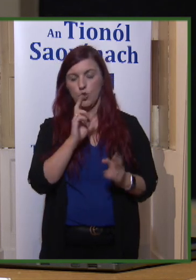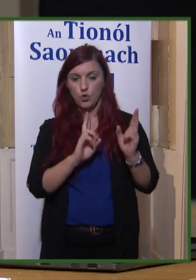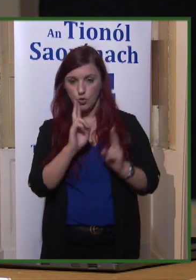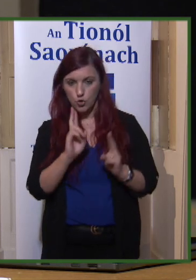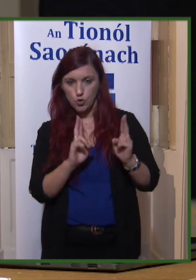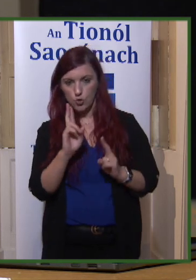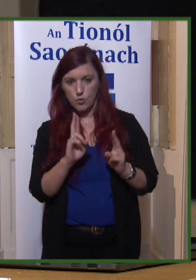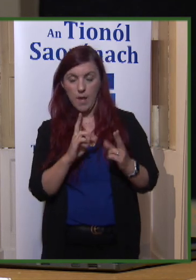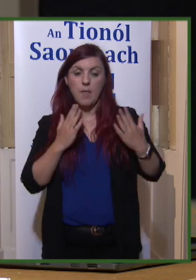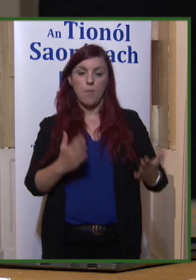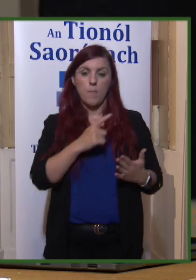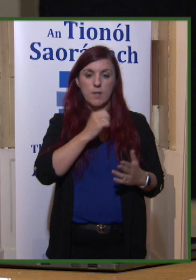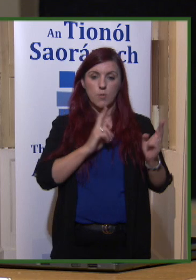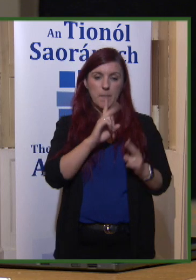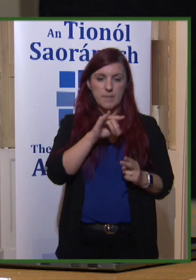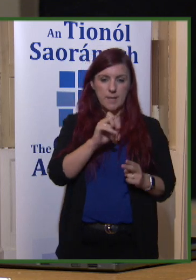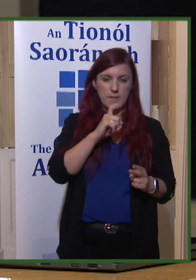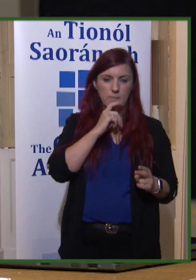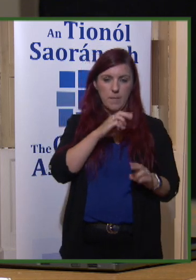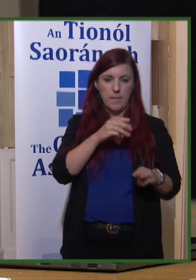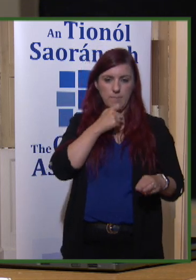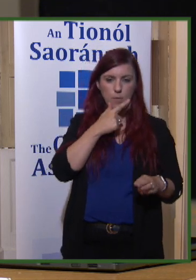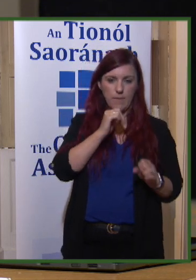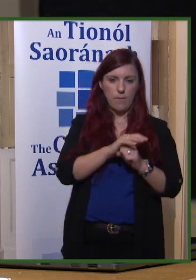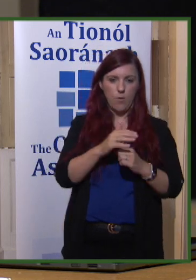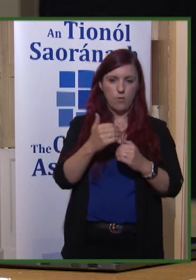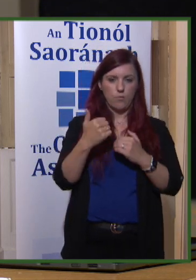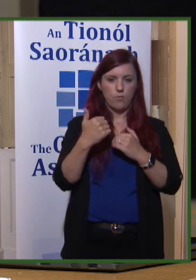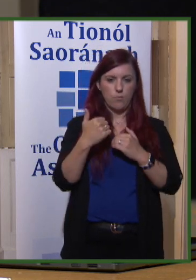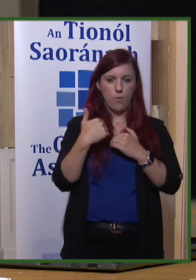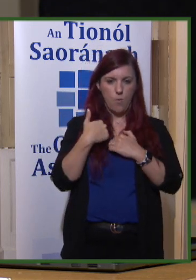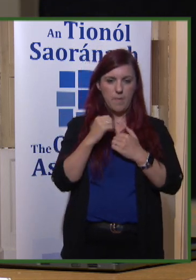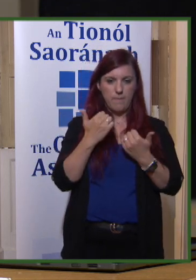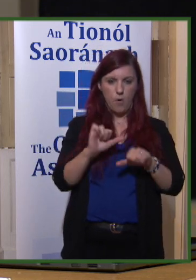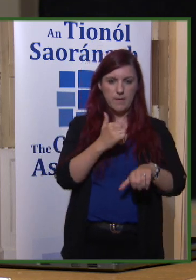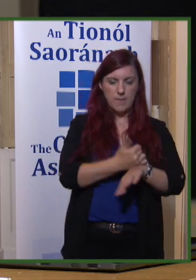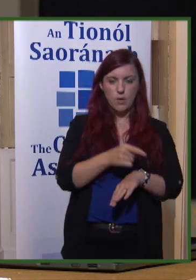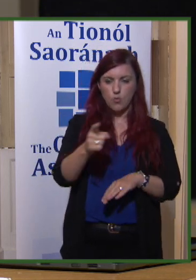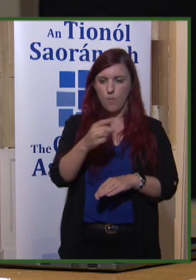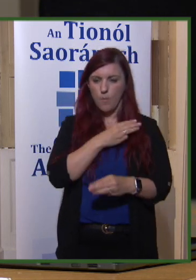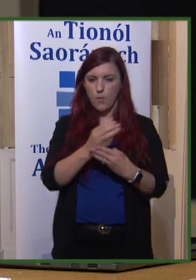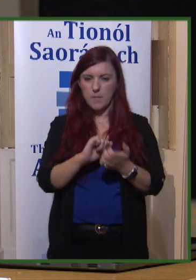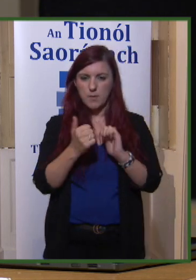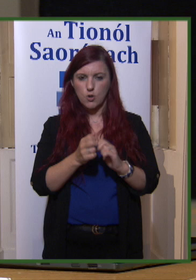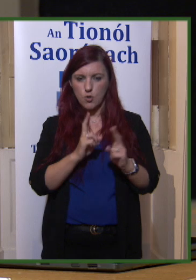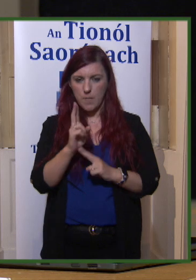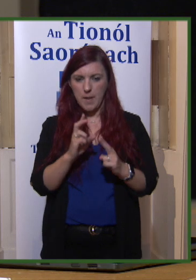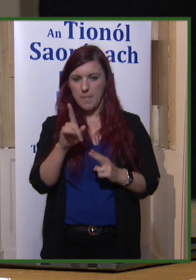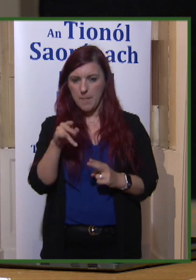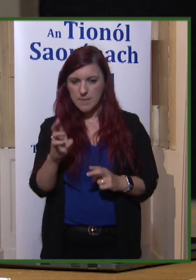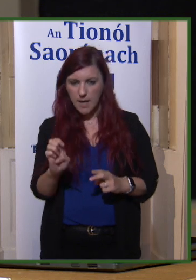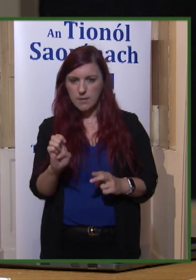question is, should there be a plebiscite of the people of Dublin before the role is formally established? Your proposed amendment is, should there be a